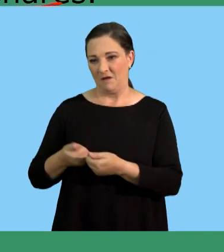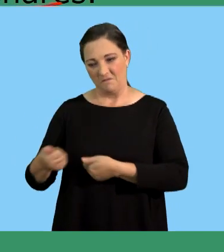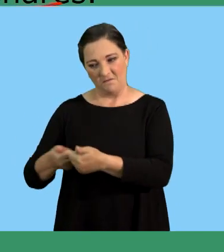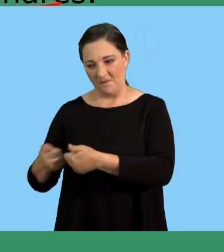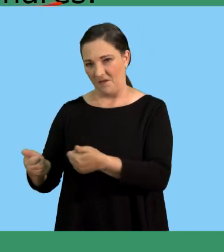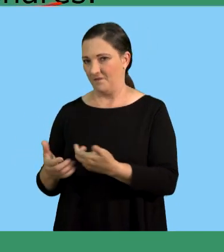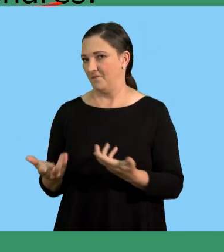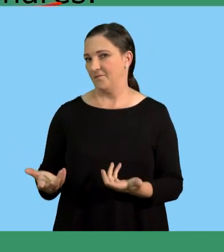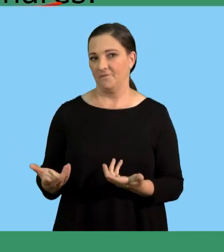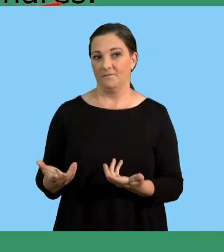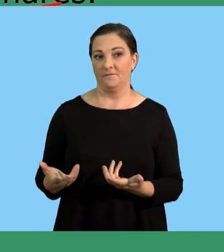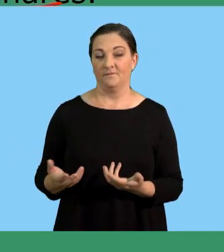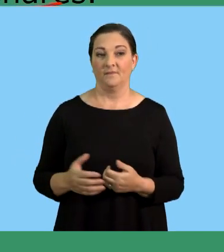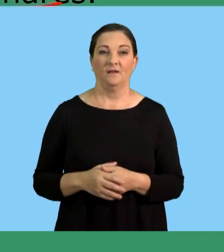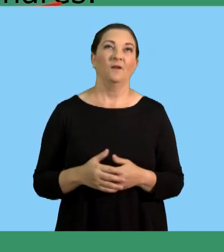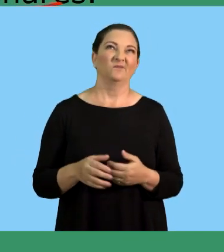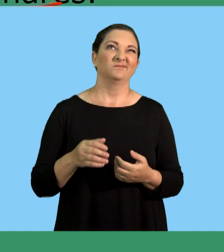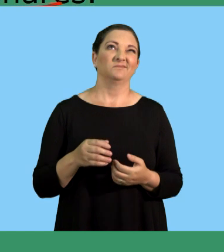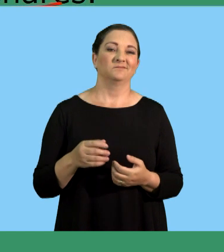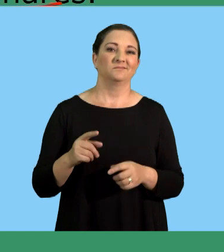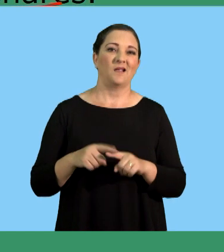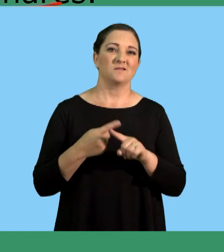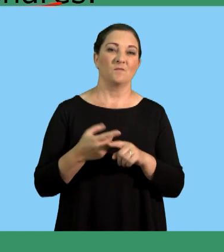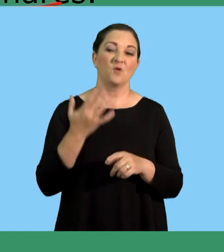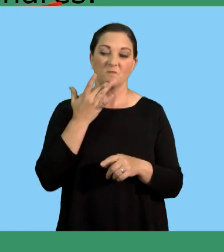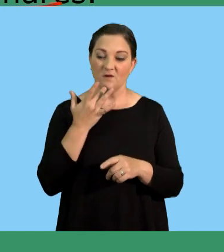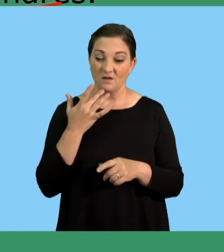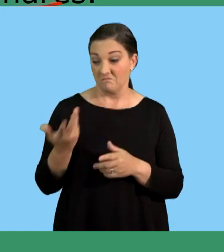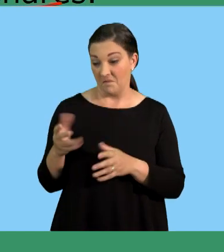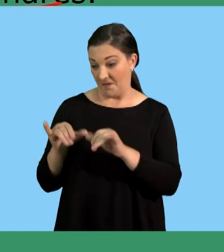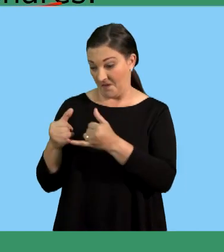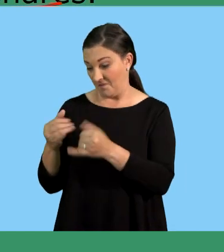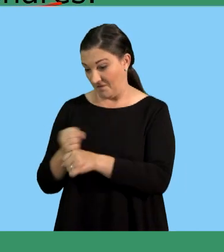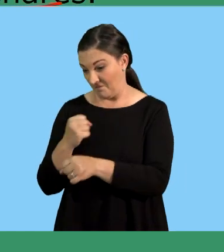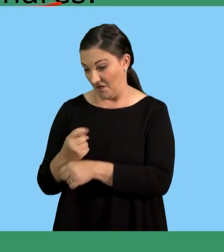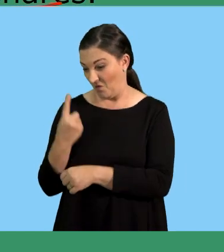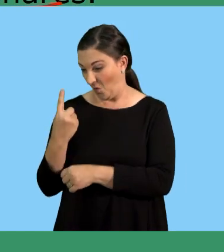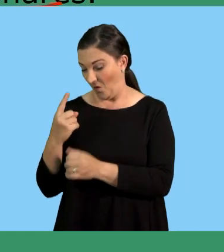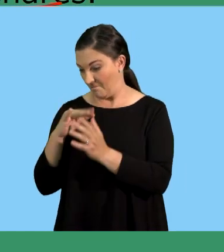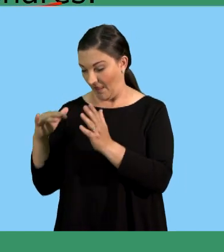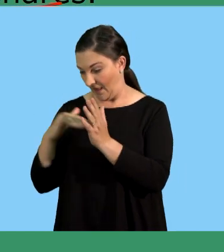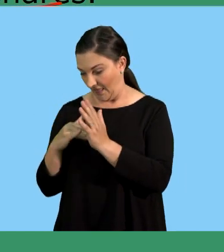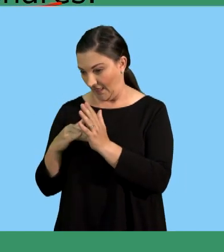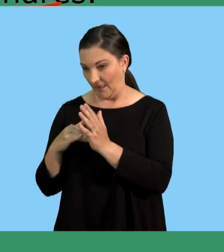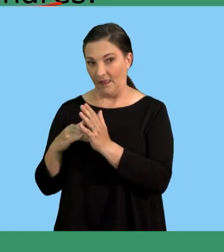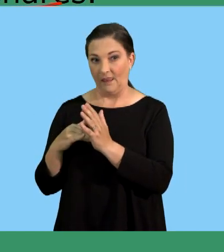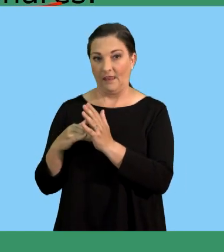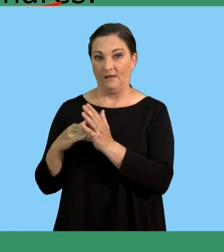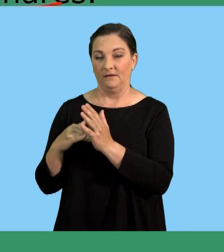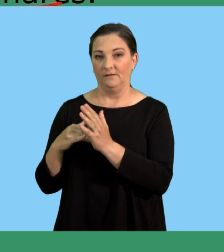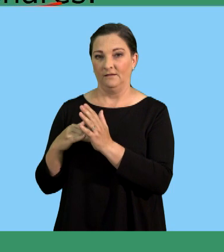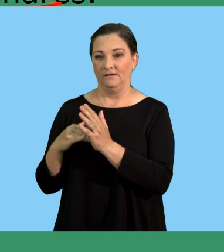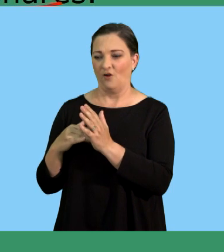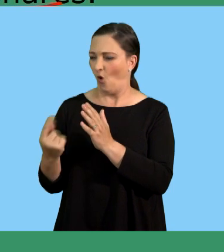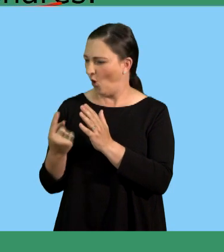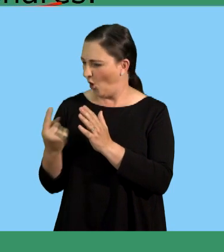But when it comes to ordinary shares, if a company makes, for instance, 1 million, they'll have to get a percentage, whereas with